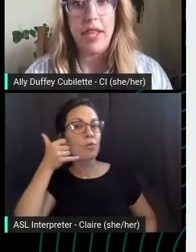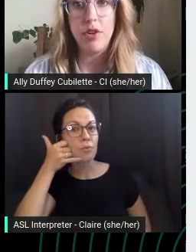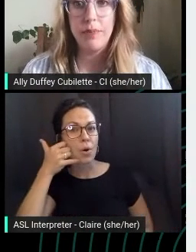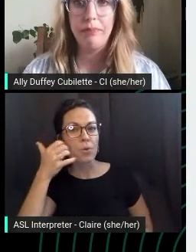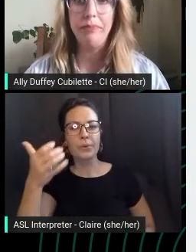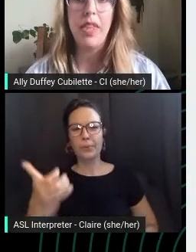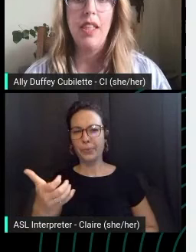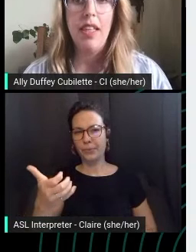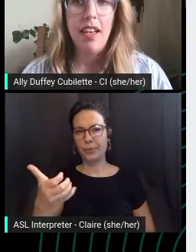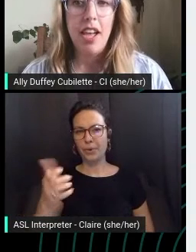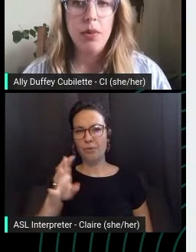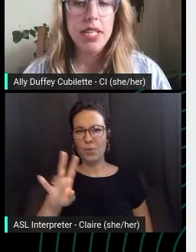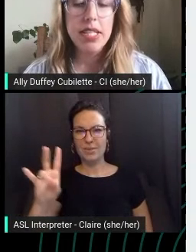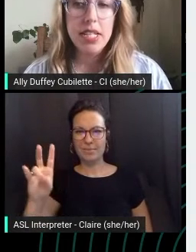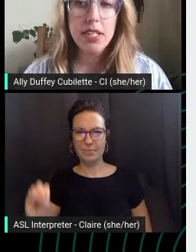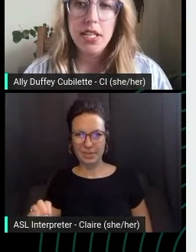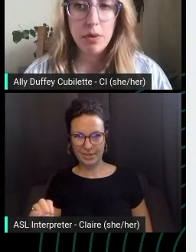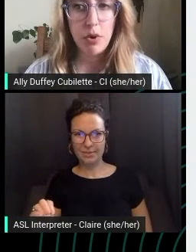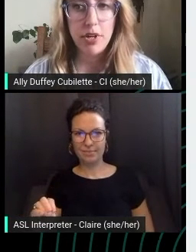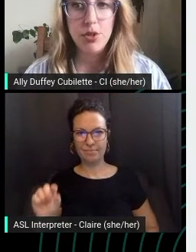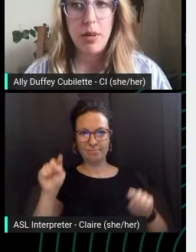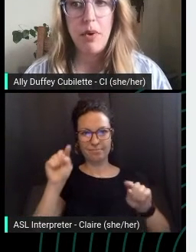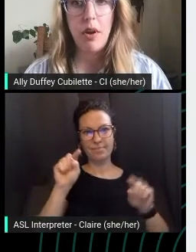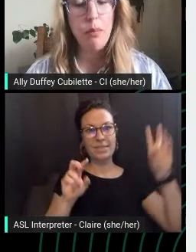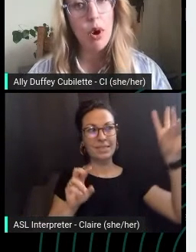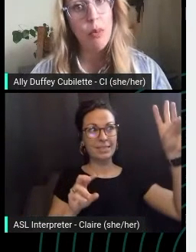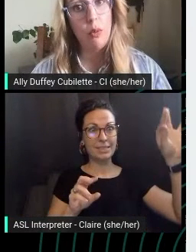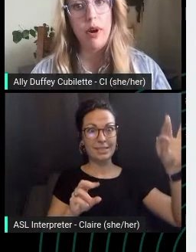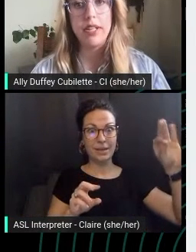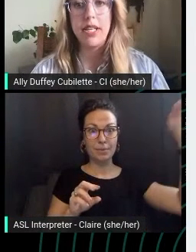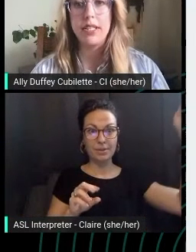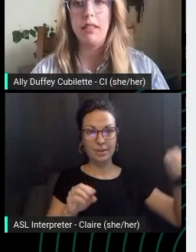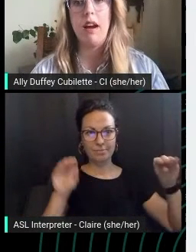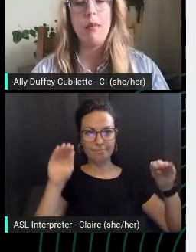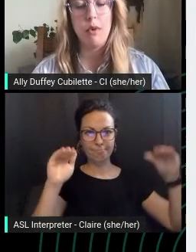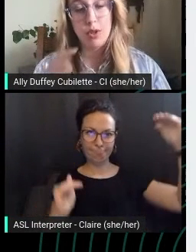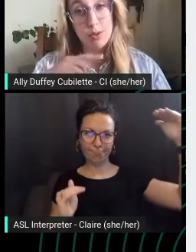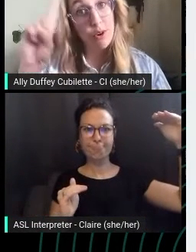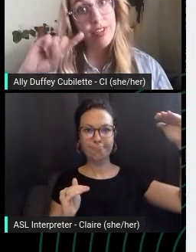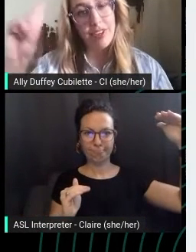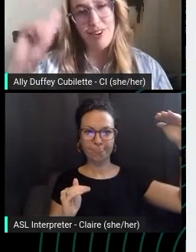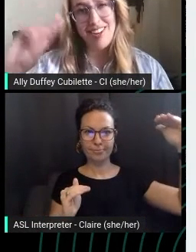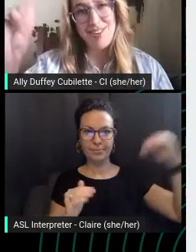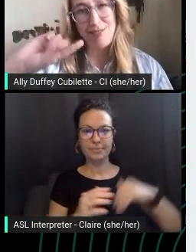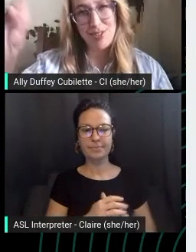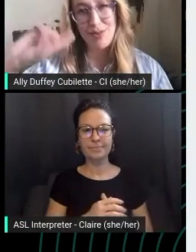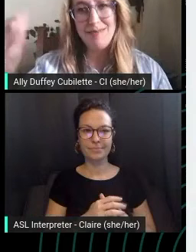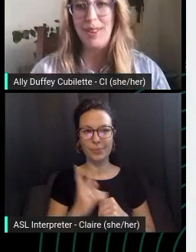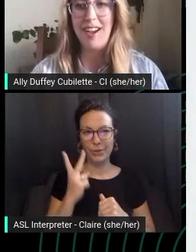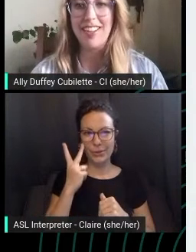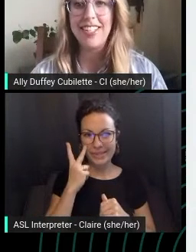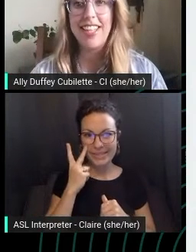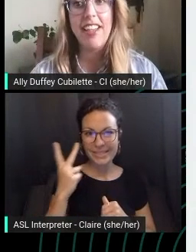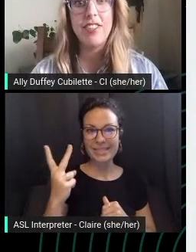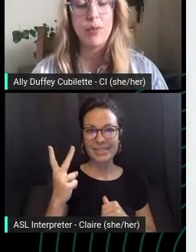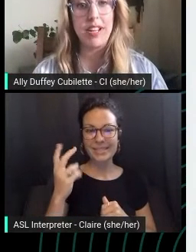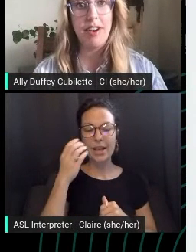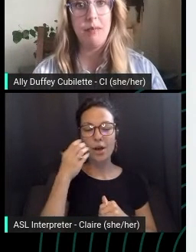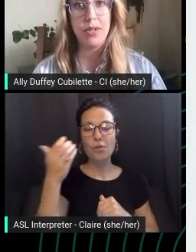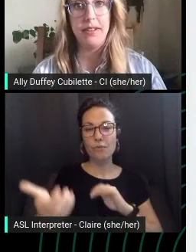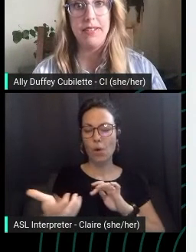down the page. And we can see that's even more extreme on mobile, where it takes a lot more scrolling, right? You have to swipe a lot to